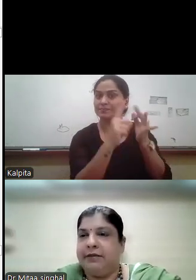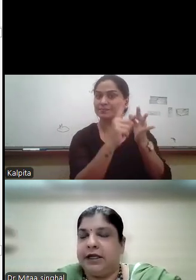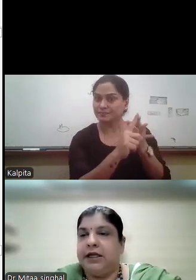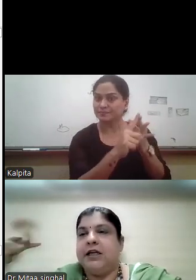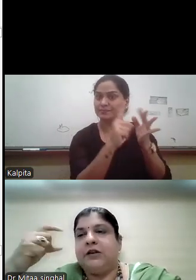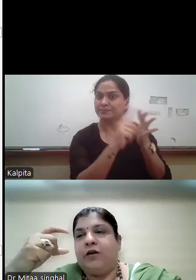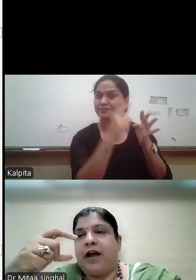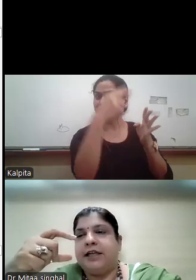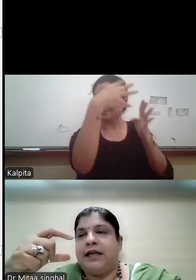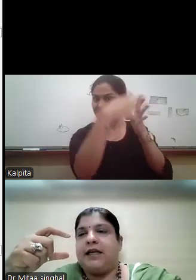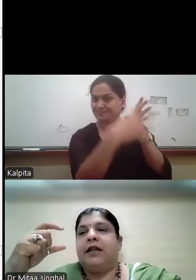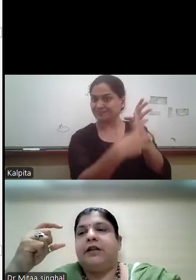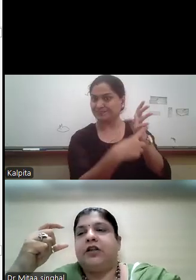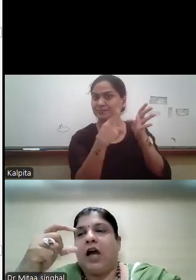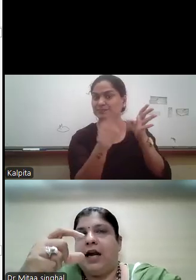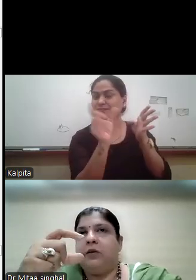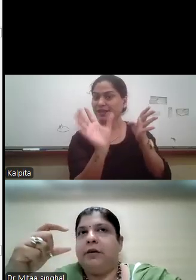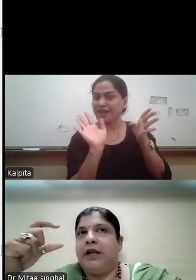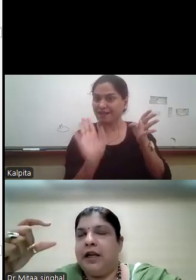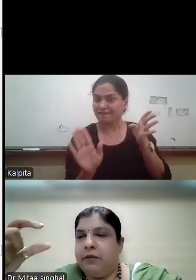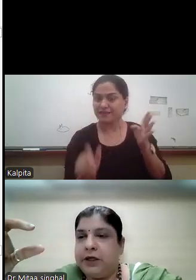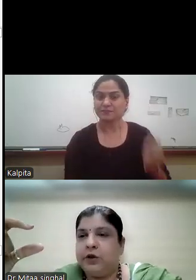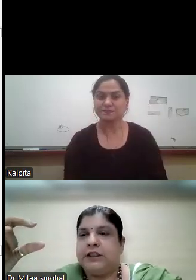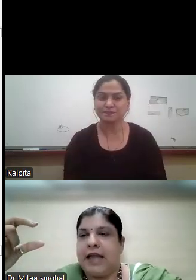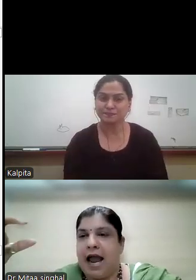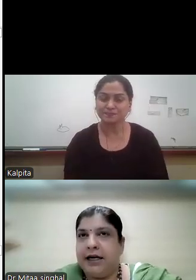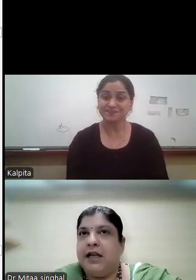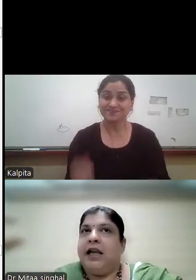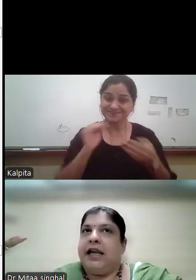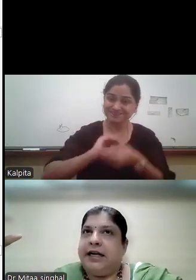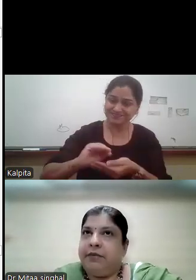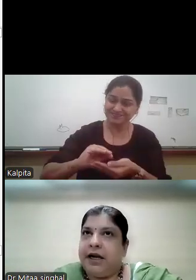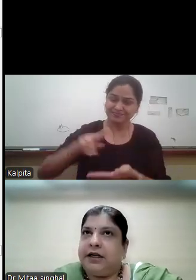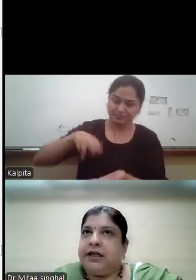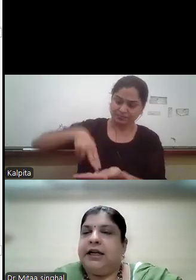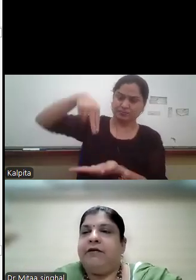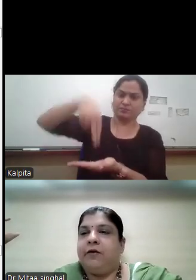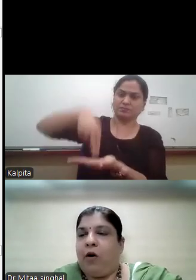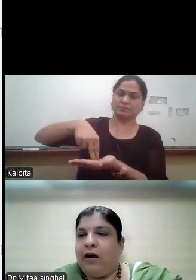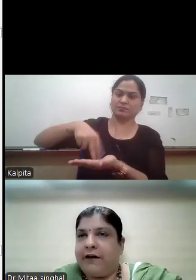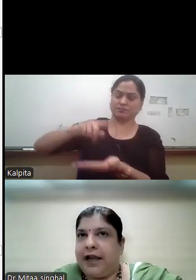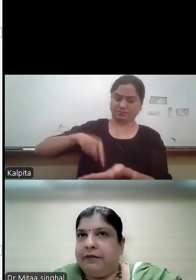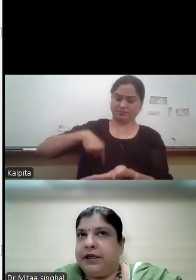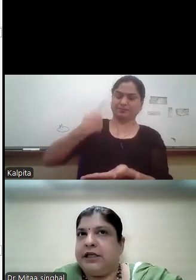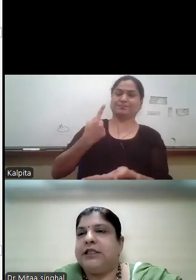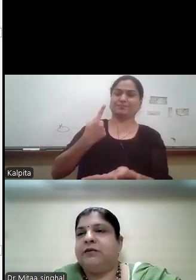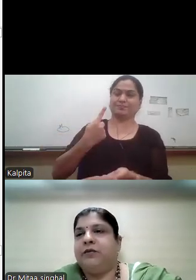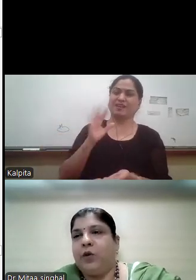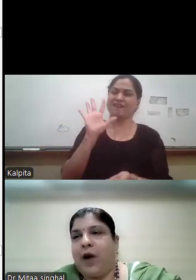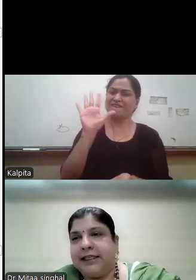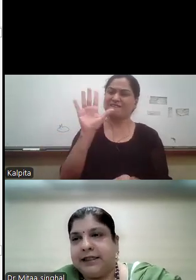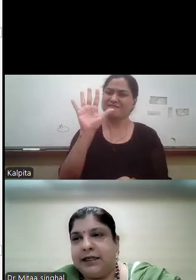and timely. So if I say that the child will be able to stand independently for